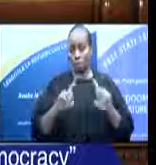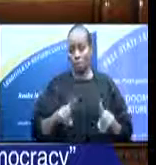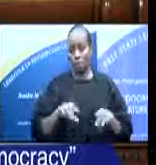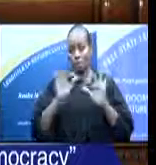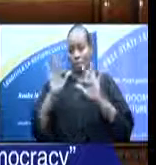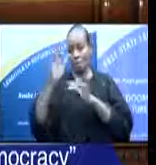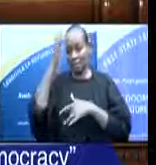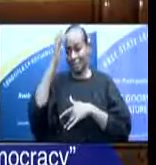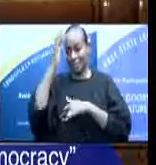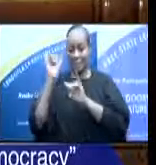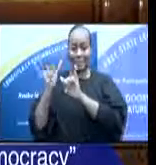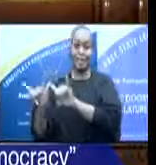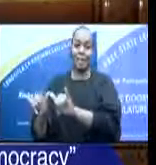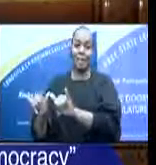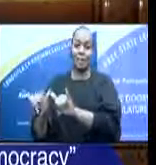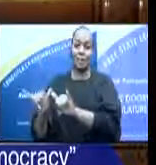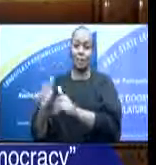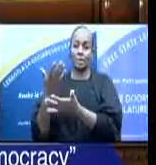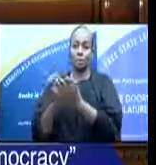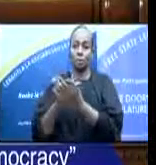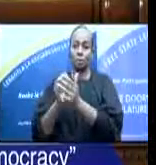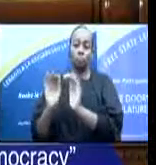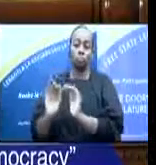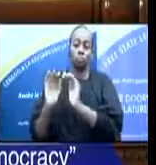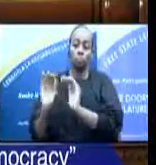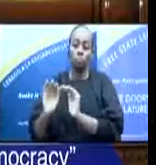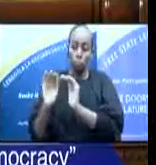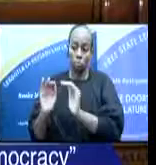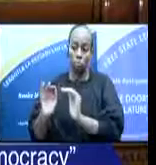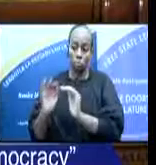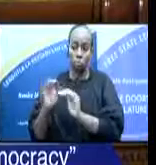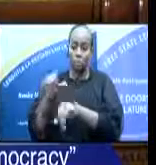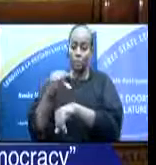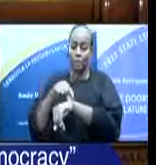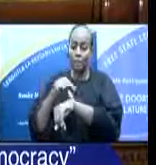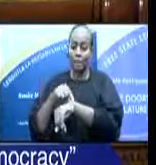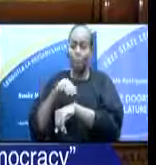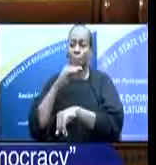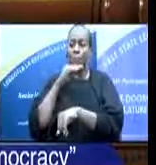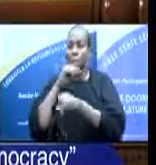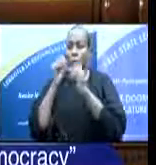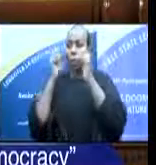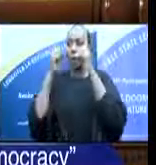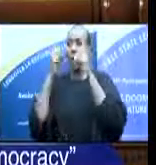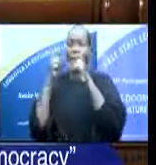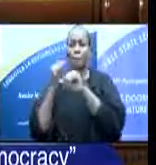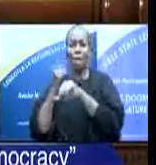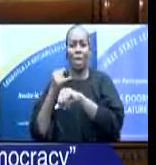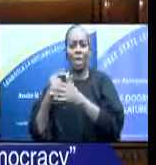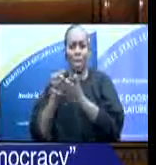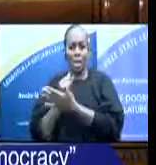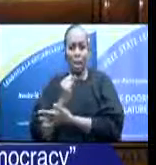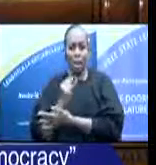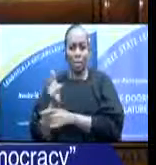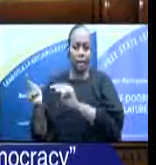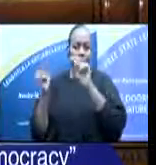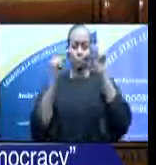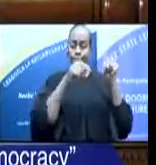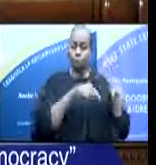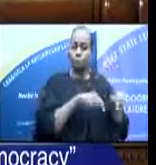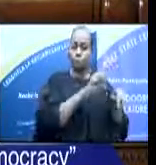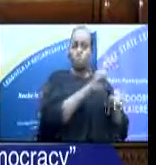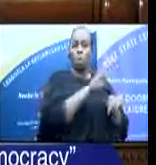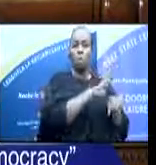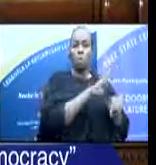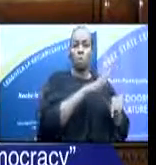ba leng teng hore dingaka tsa rona di ye ho bona ba se kene ba tswa ka meso ba tla mona Bloemfontein. Re